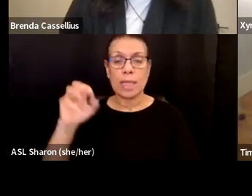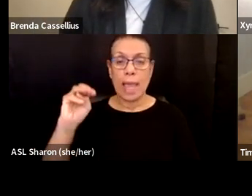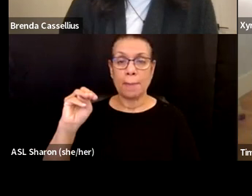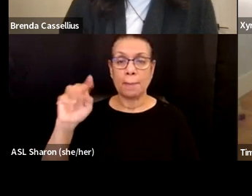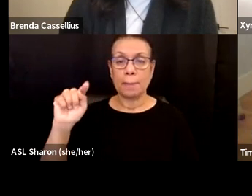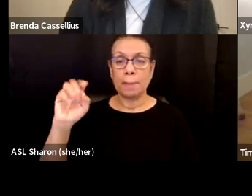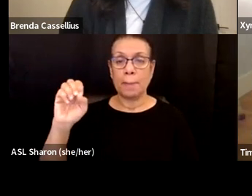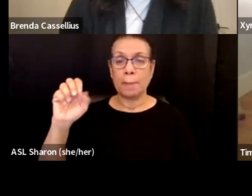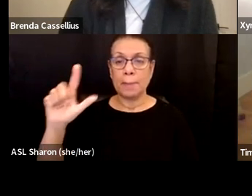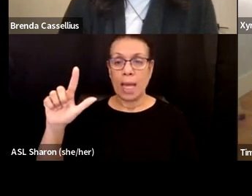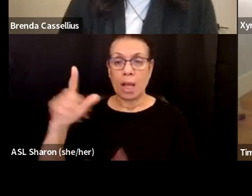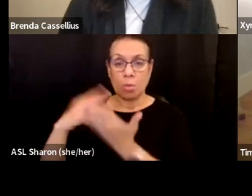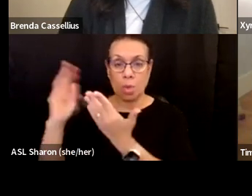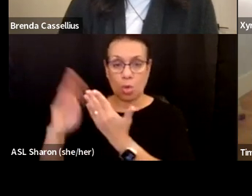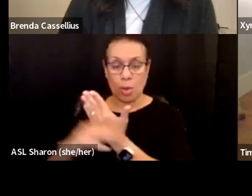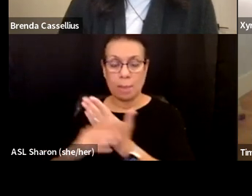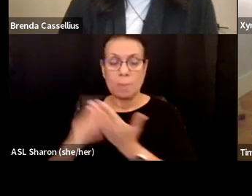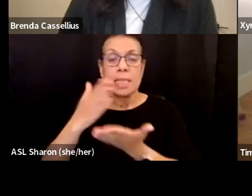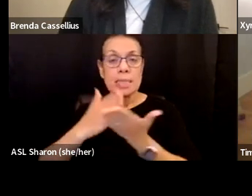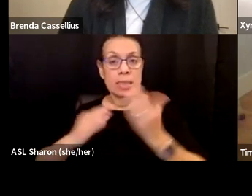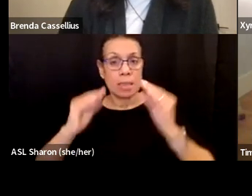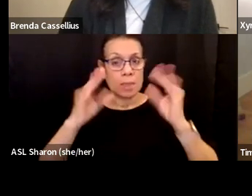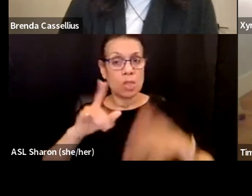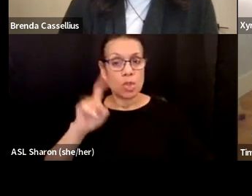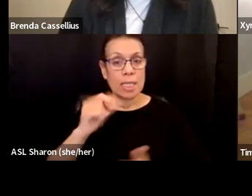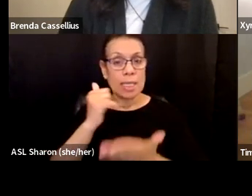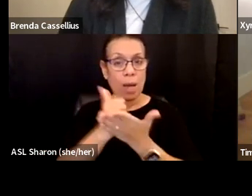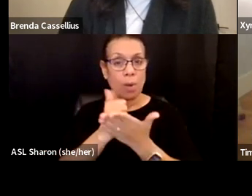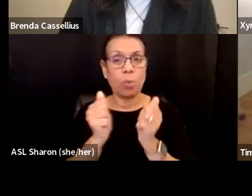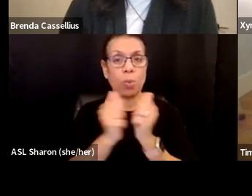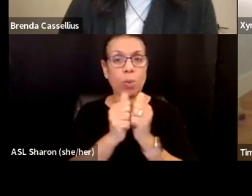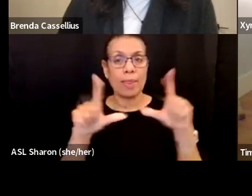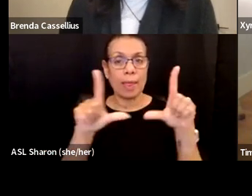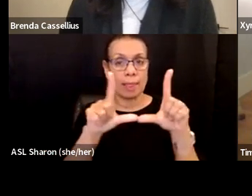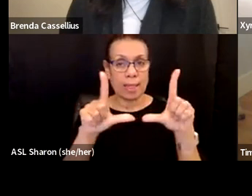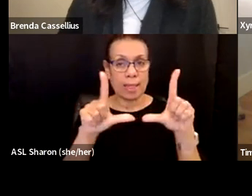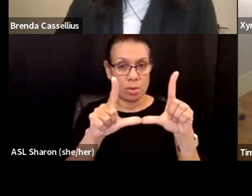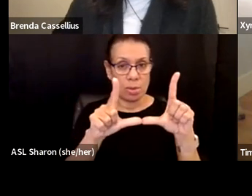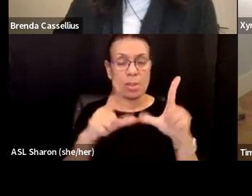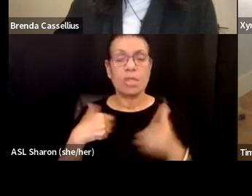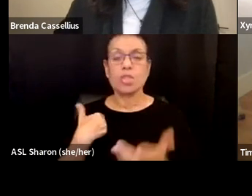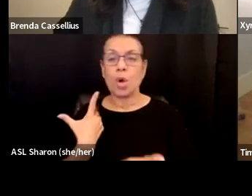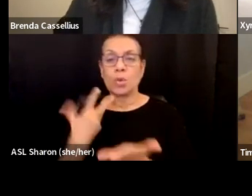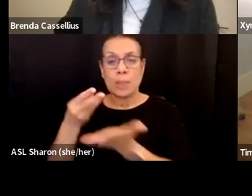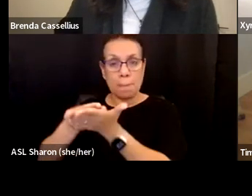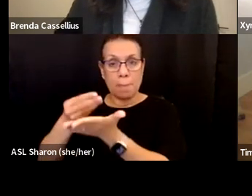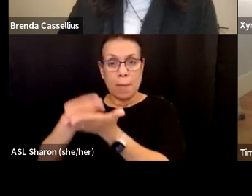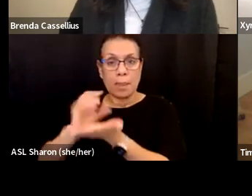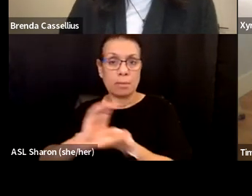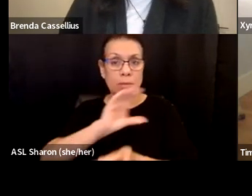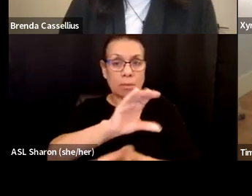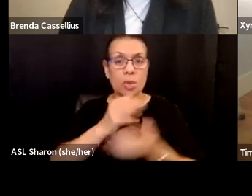uh as you know some of our teachers need support with their licensure and so this provides staff stipends for our mtel